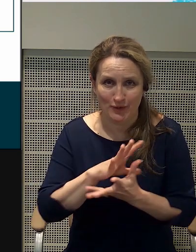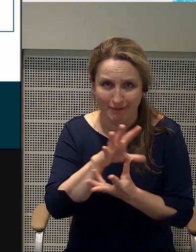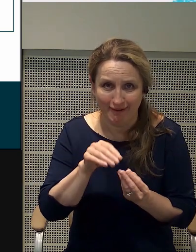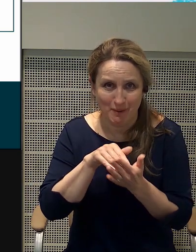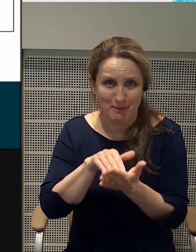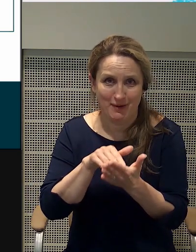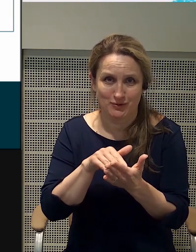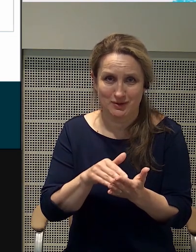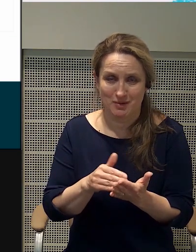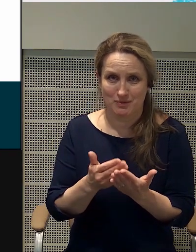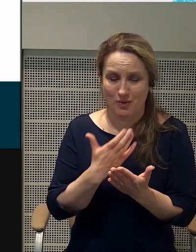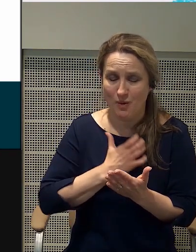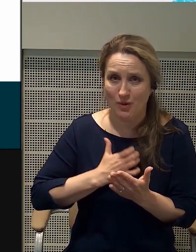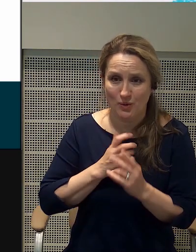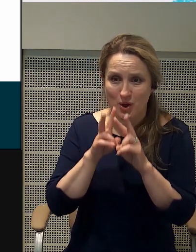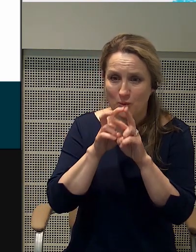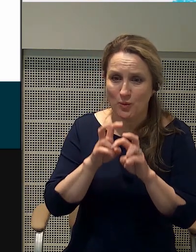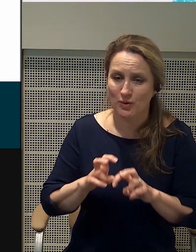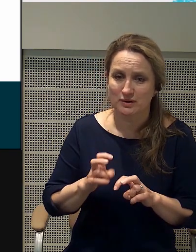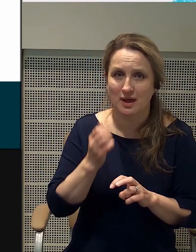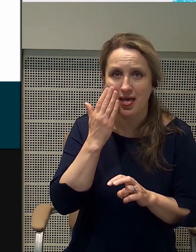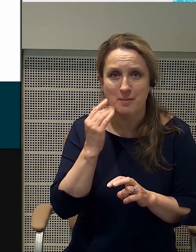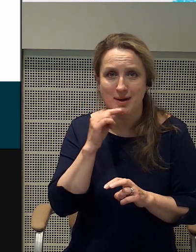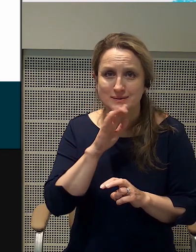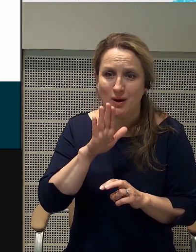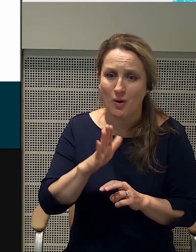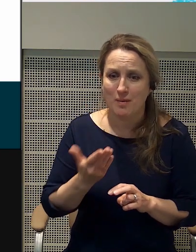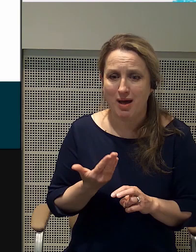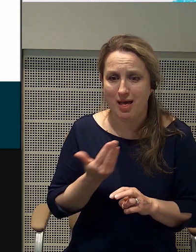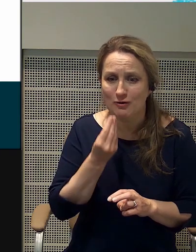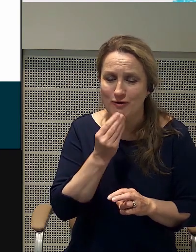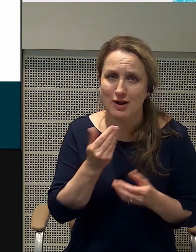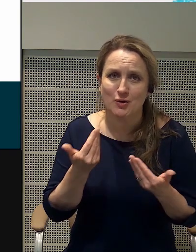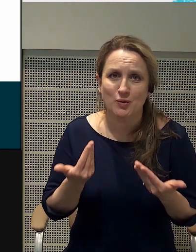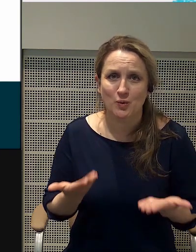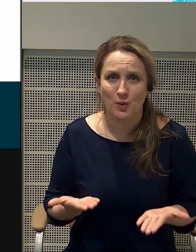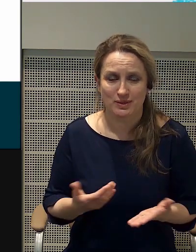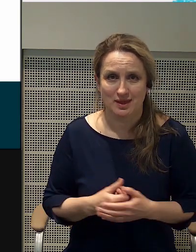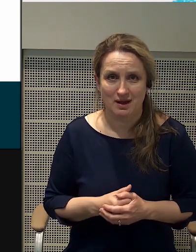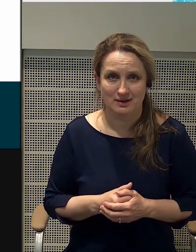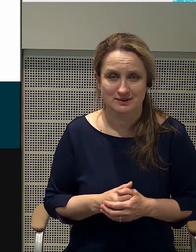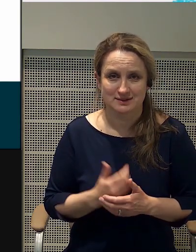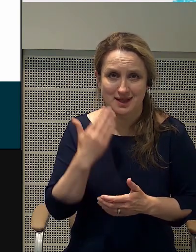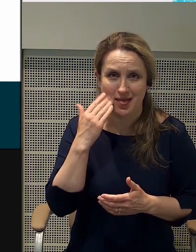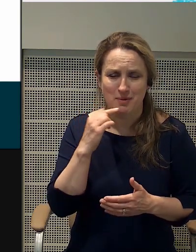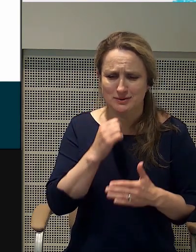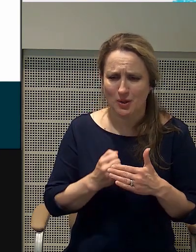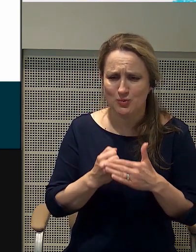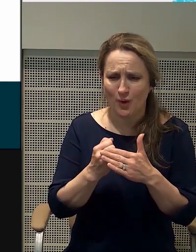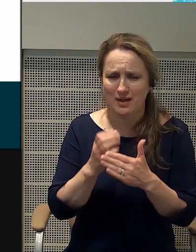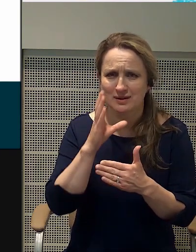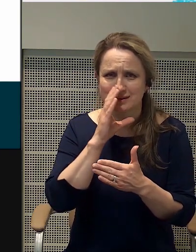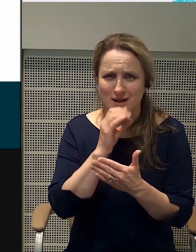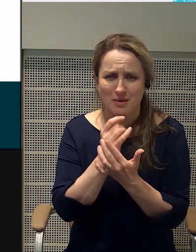and that we can support them with. Some of the most important determinants are diseases requiring a strict